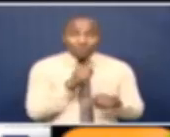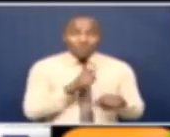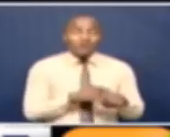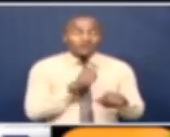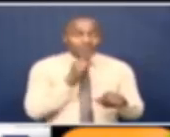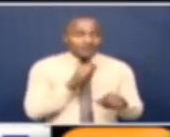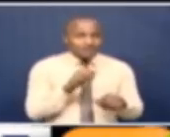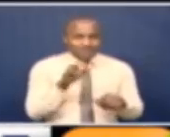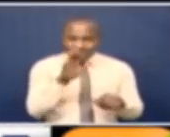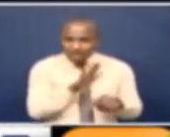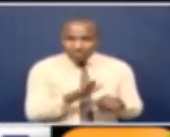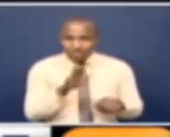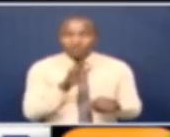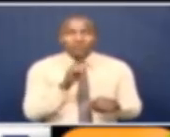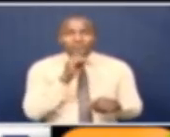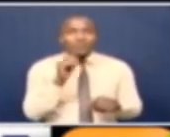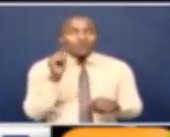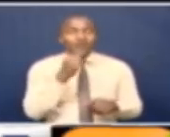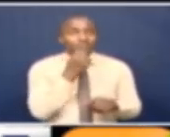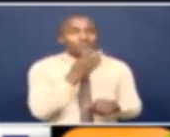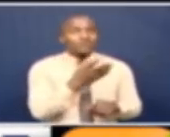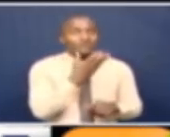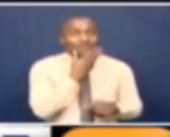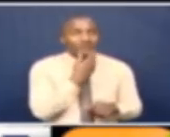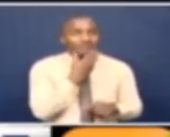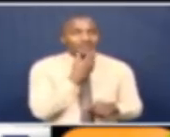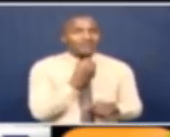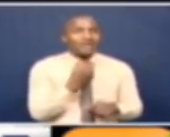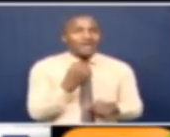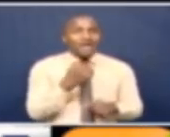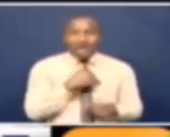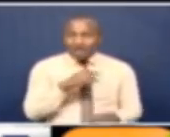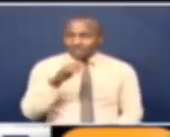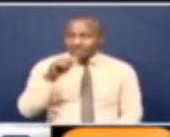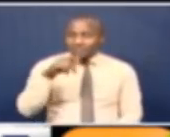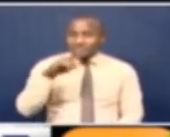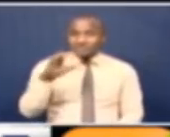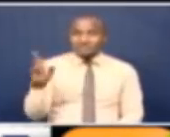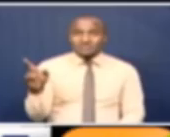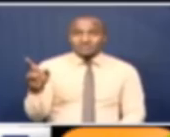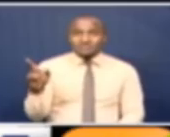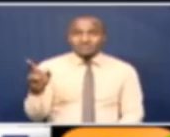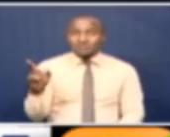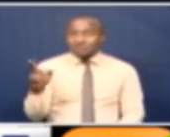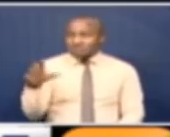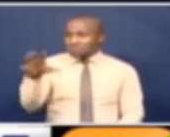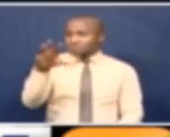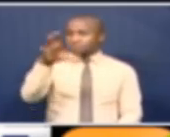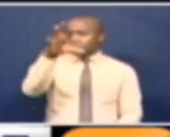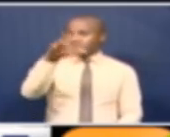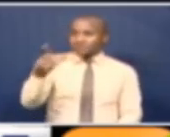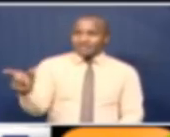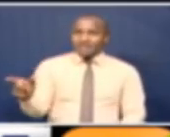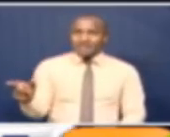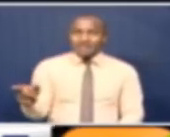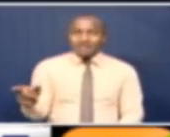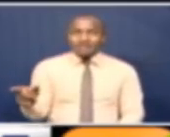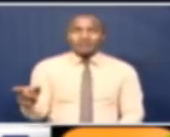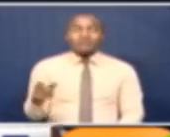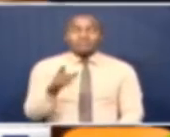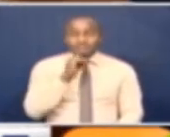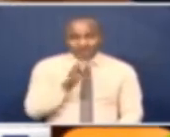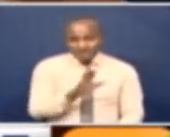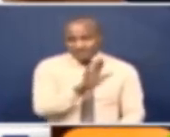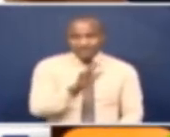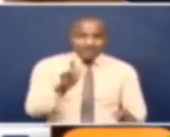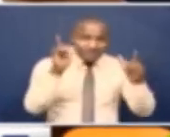his cows, the young boy came and told the father, oh, there's an APC here. Iko kifaru kubwa hapa. So the mzee left the cows and he went